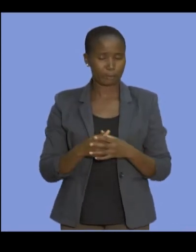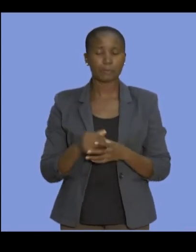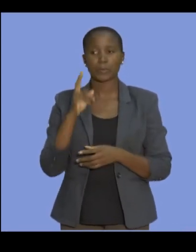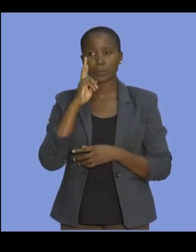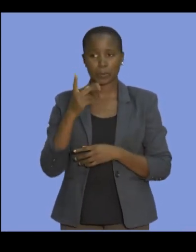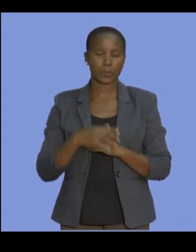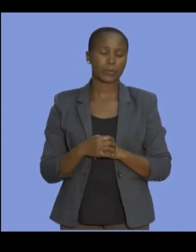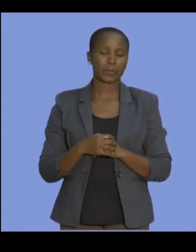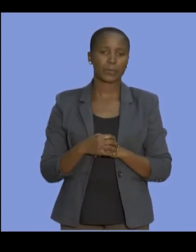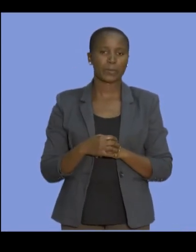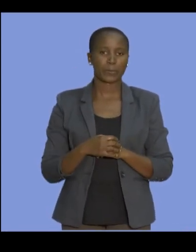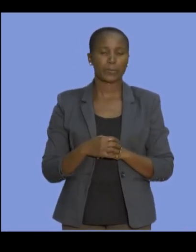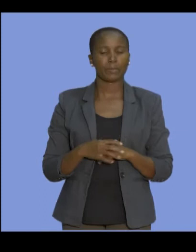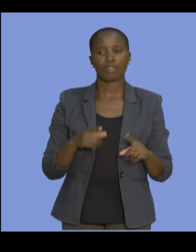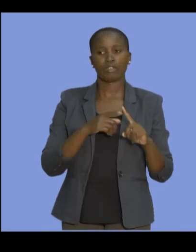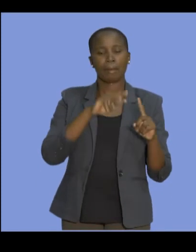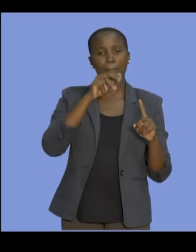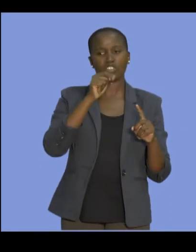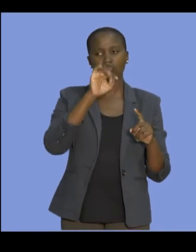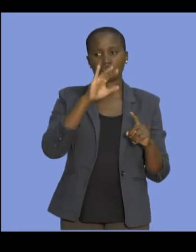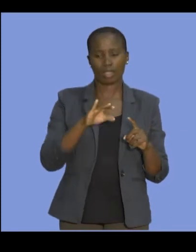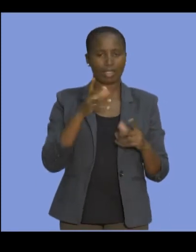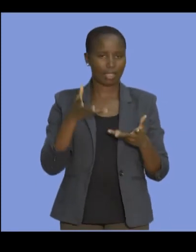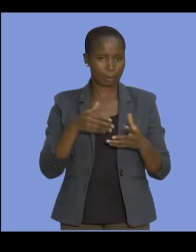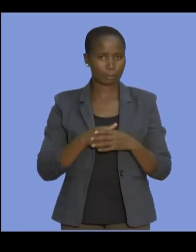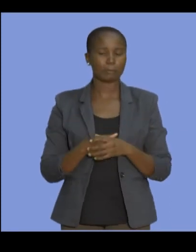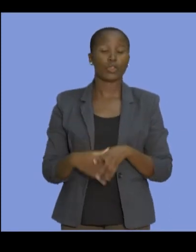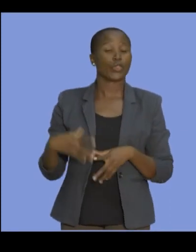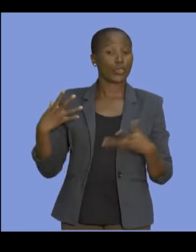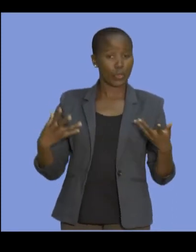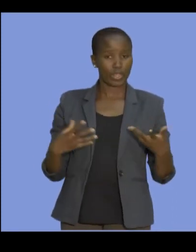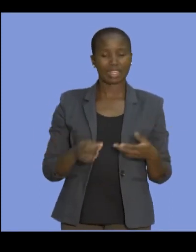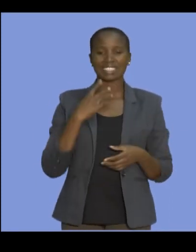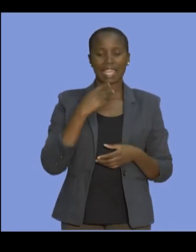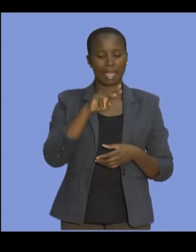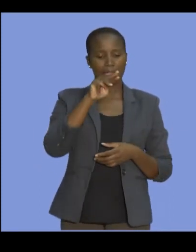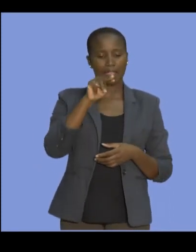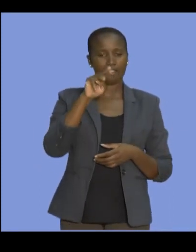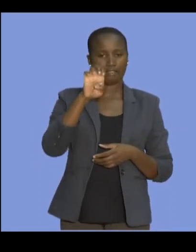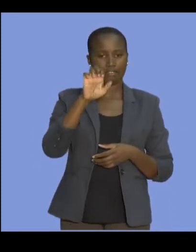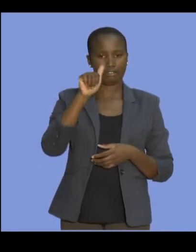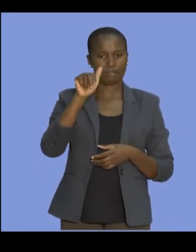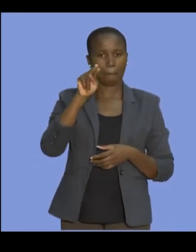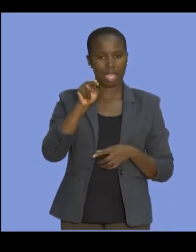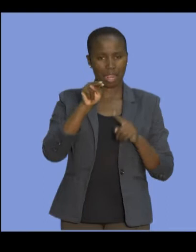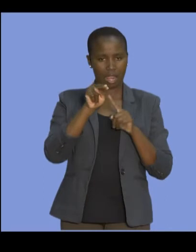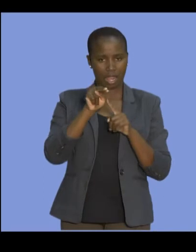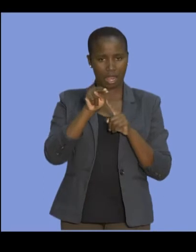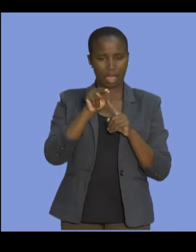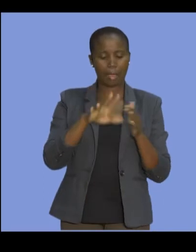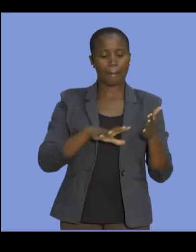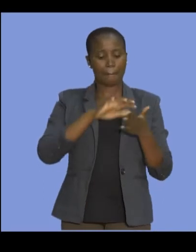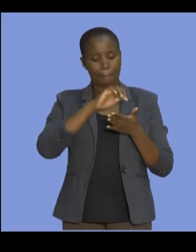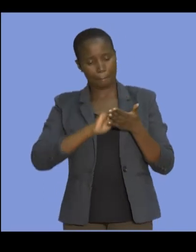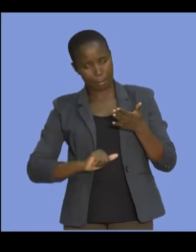symmetric there. So if the mean minus the median is close